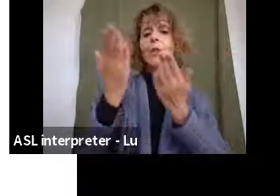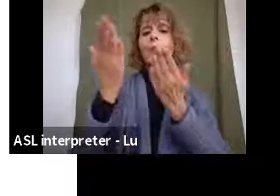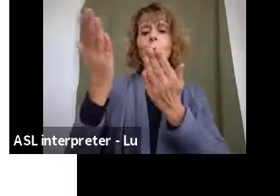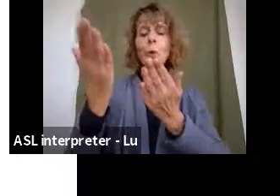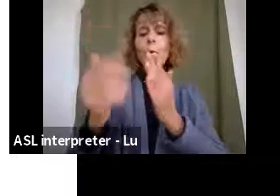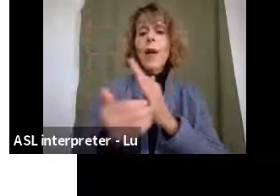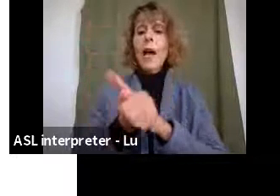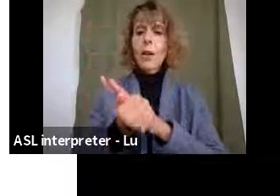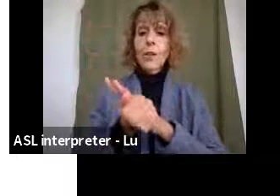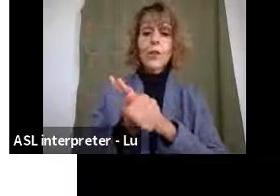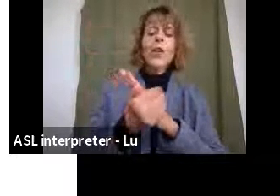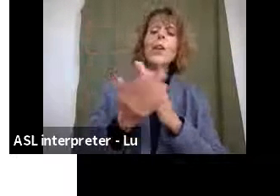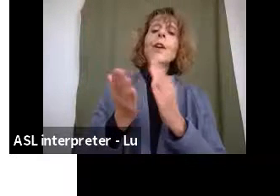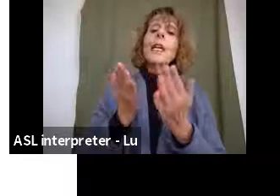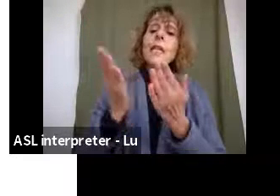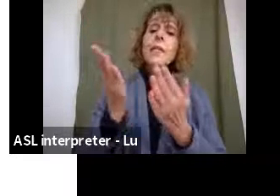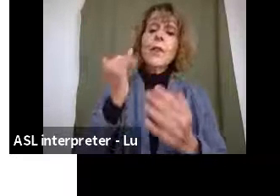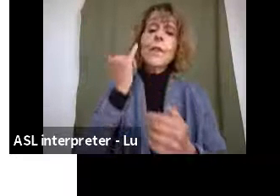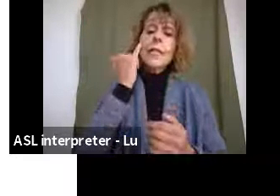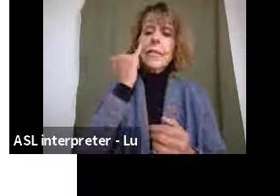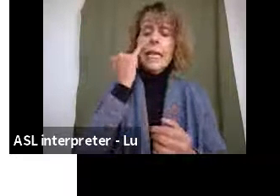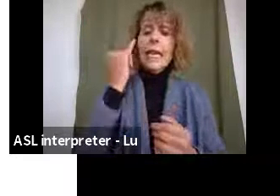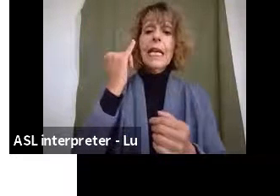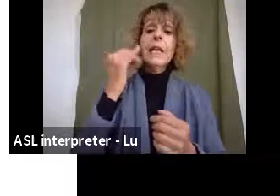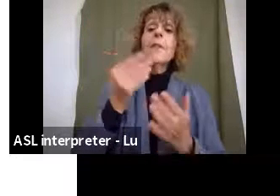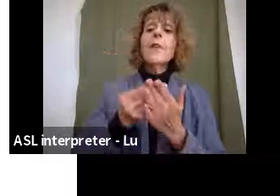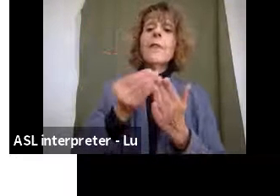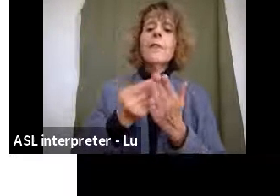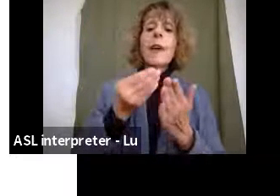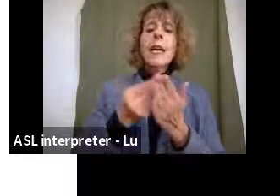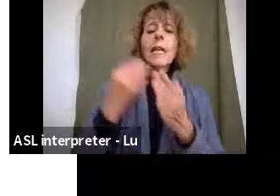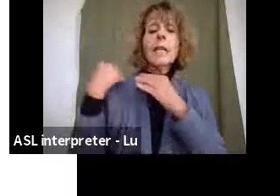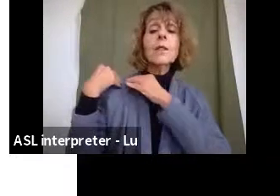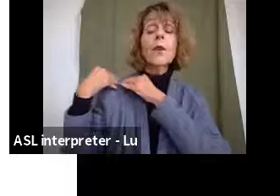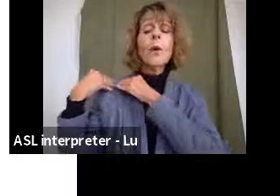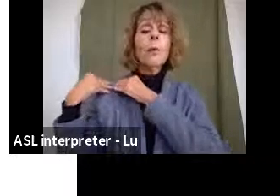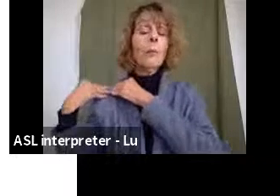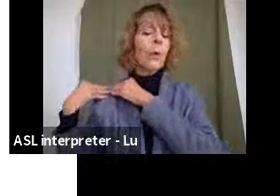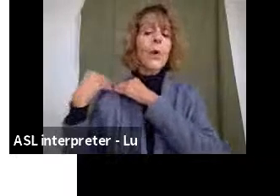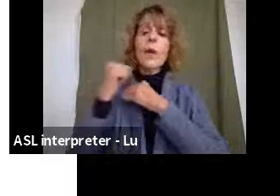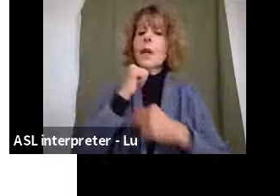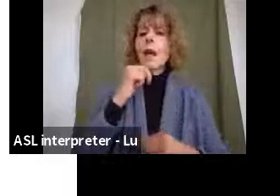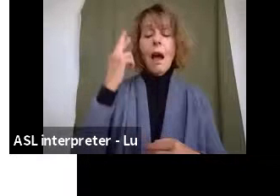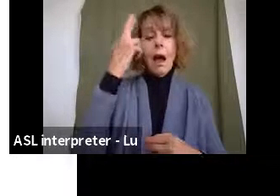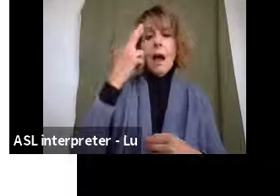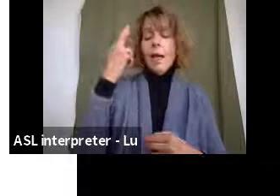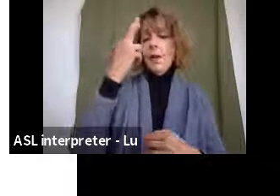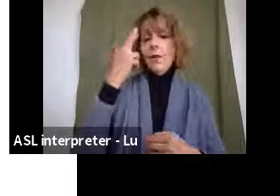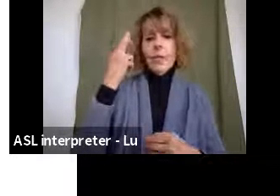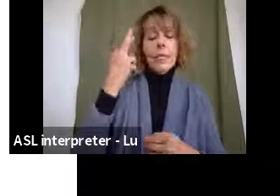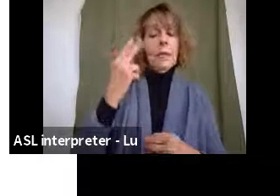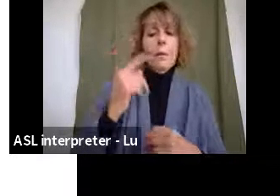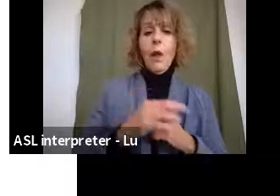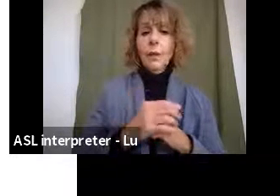financial or administrative burden. But you have to consider all of the resources. We get calls